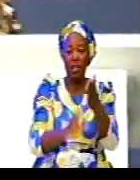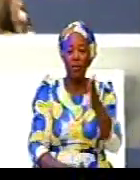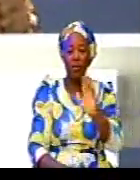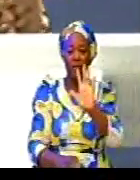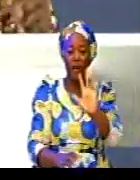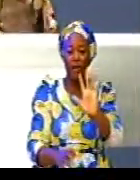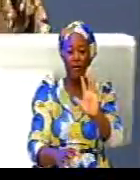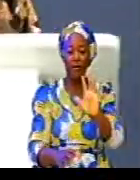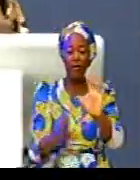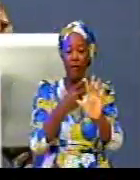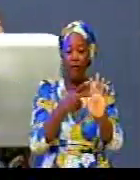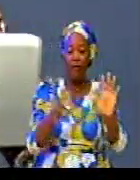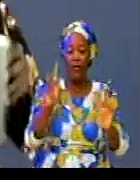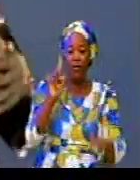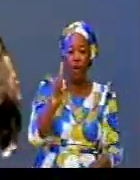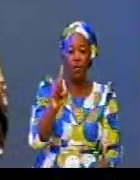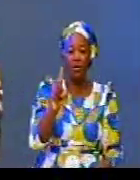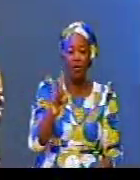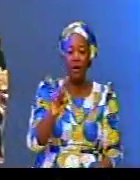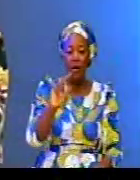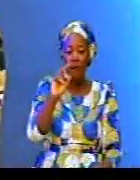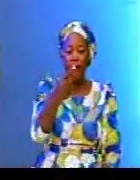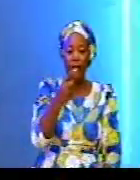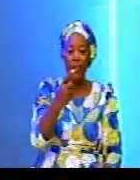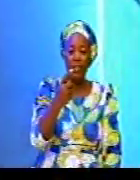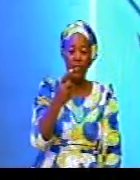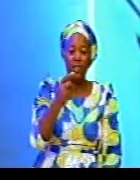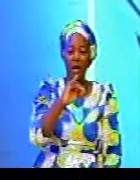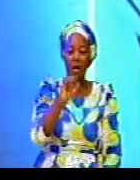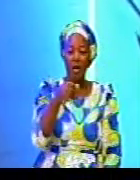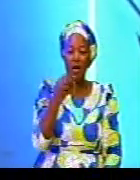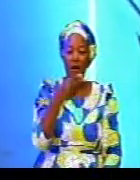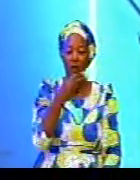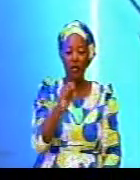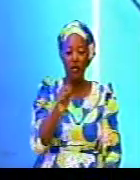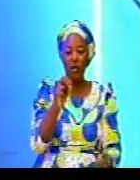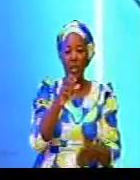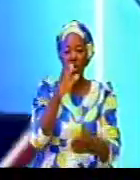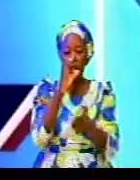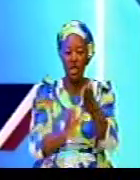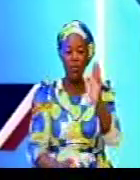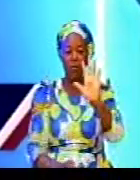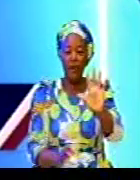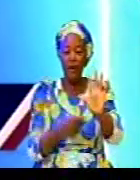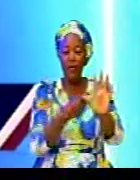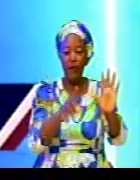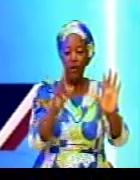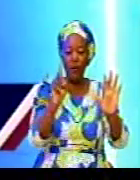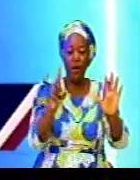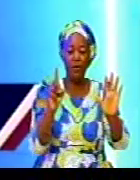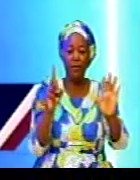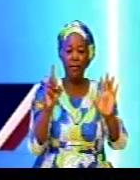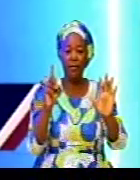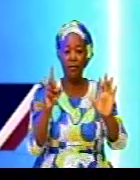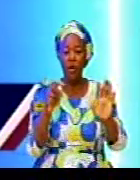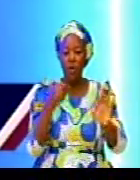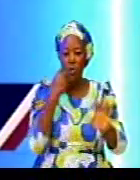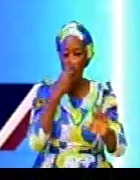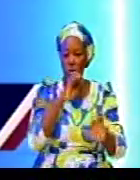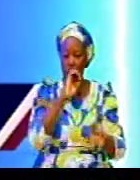1 John chapter 5, verse 1. 1 John chapter